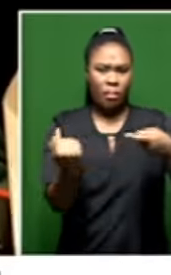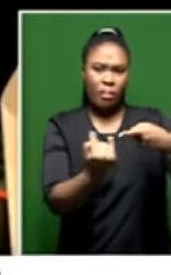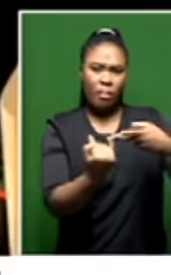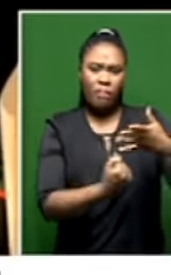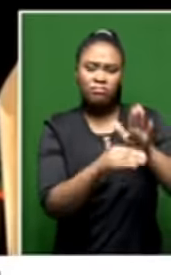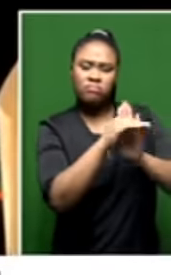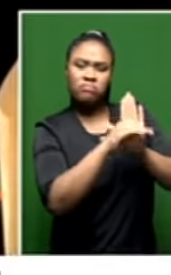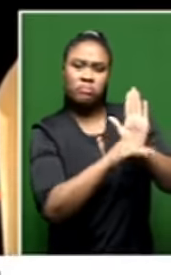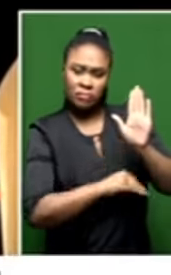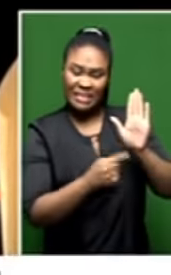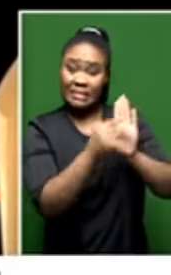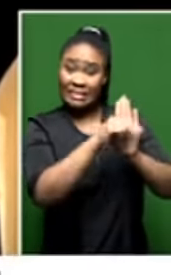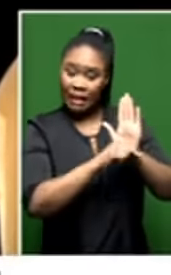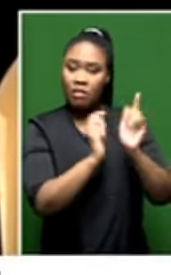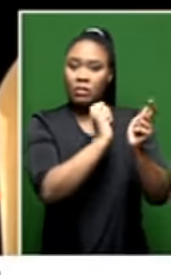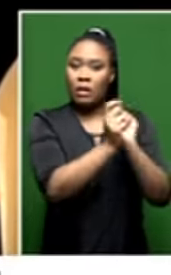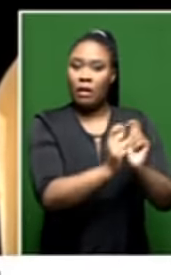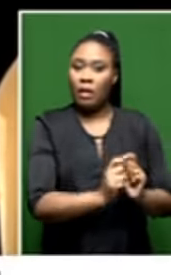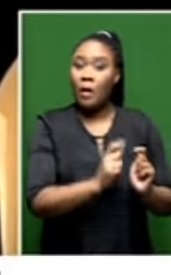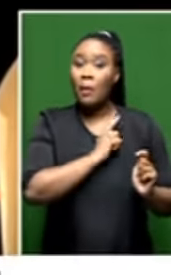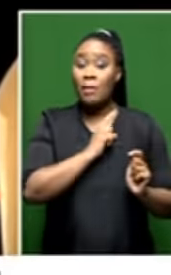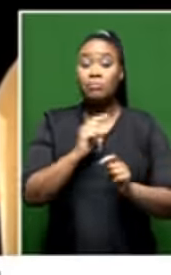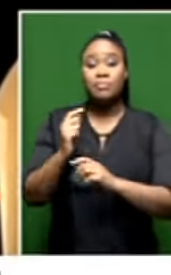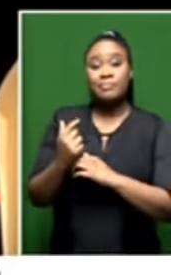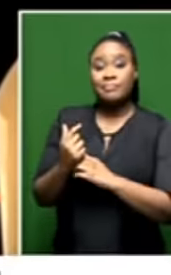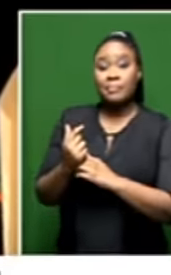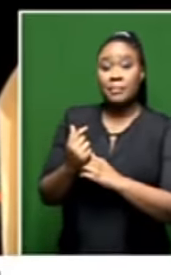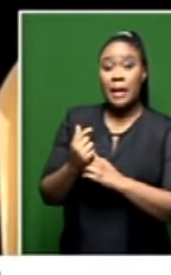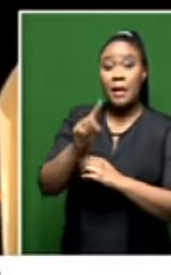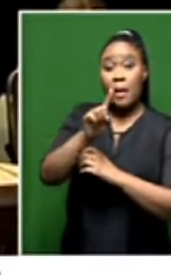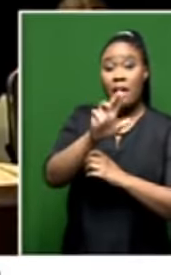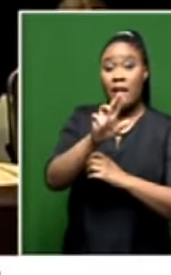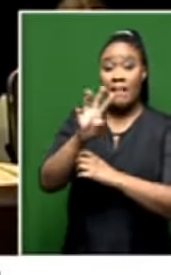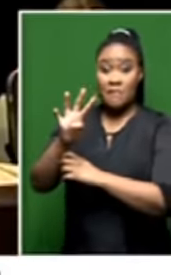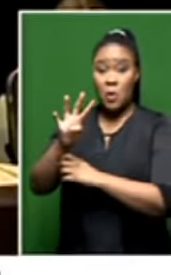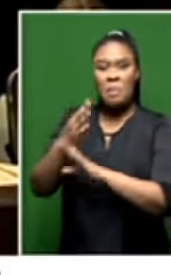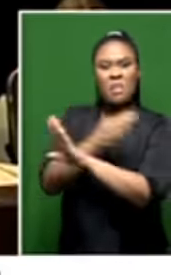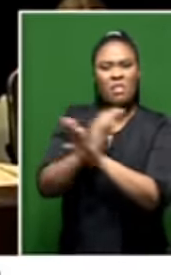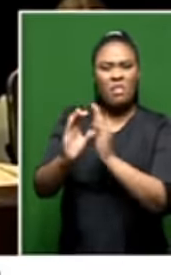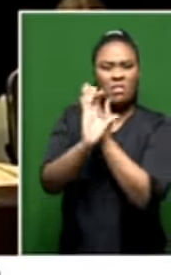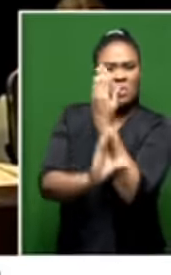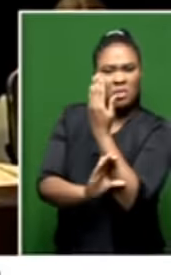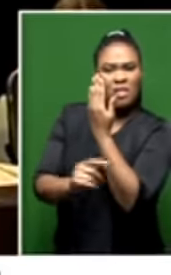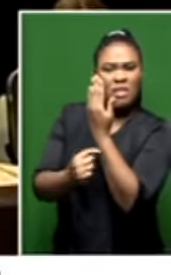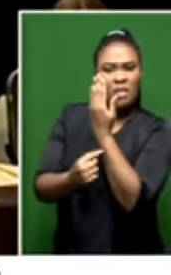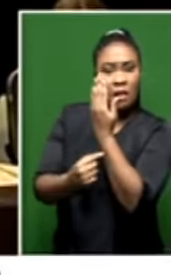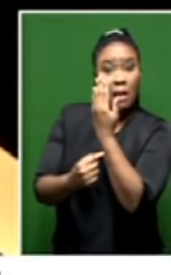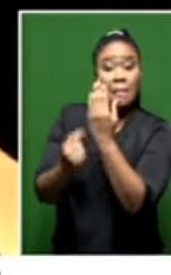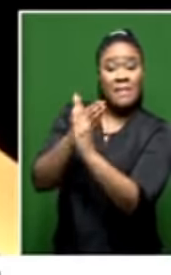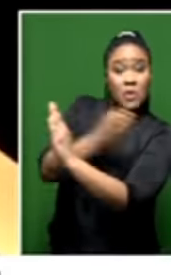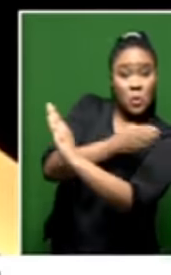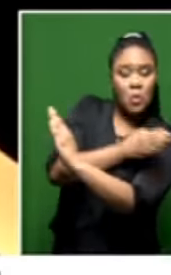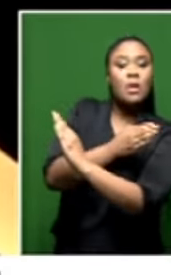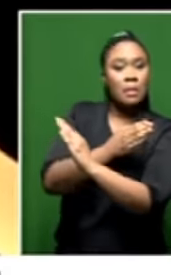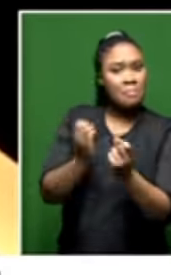the pre-constitutional era, the Chief Justice was considered first among equals. They would have